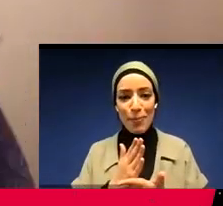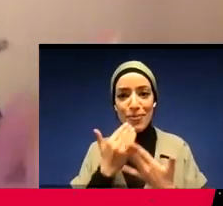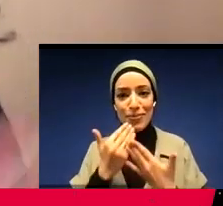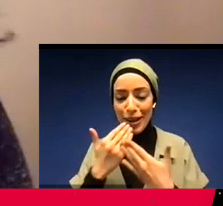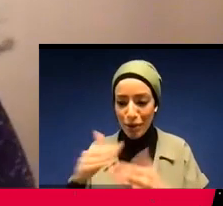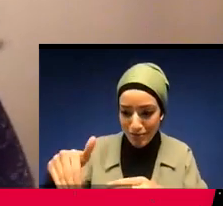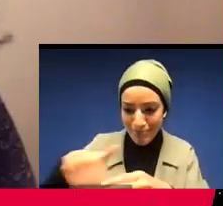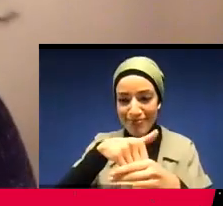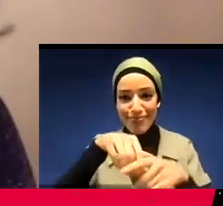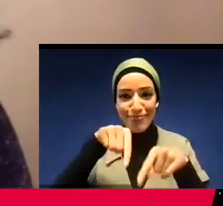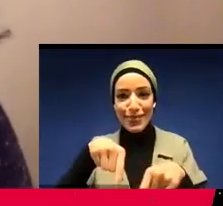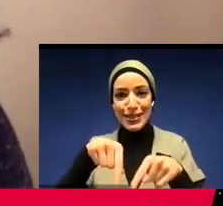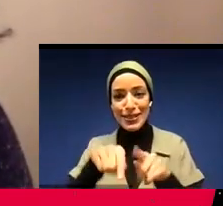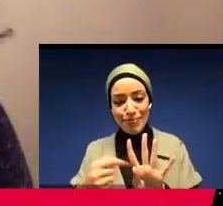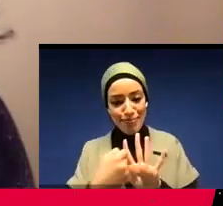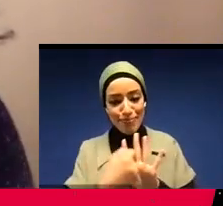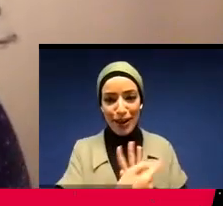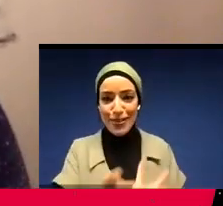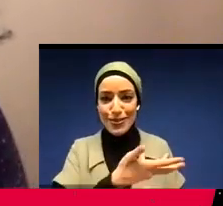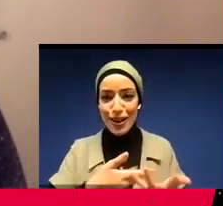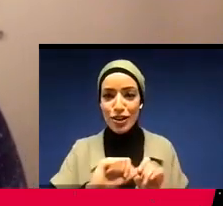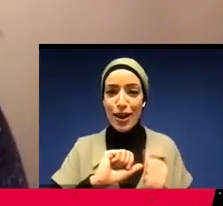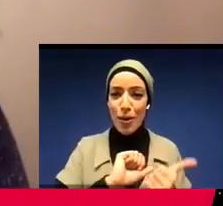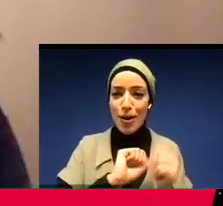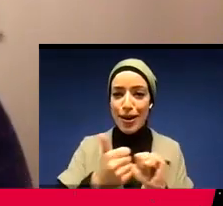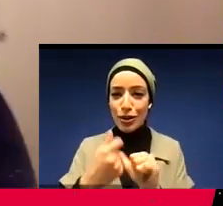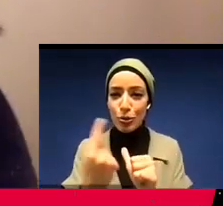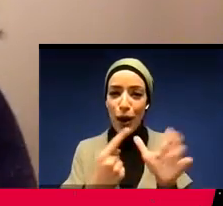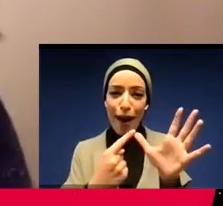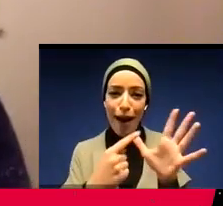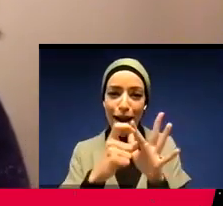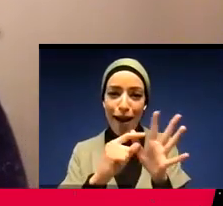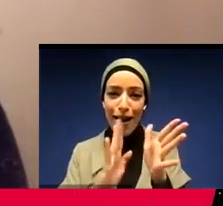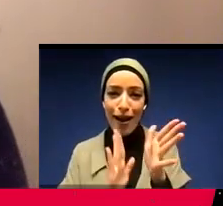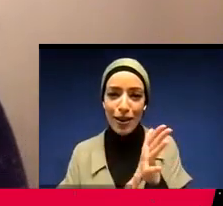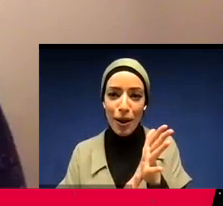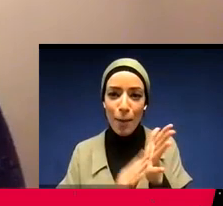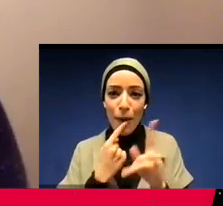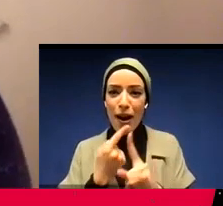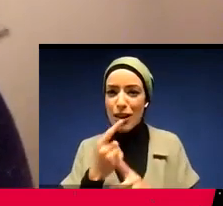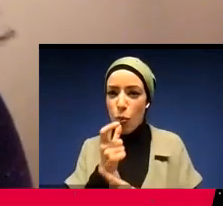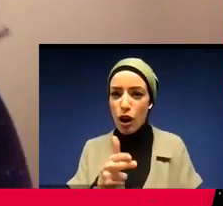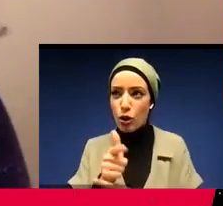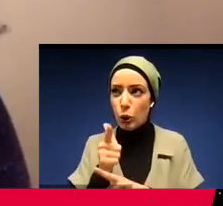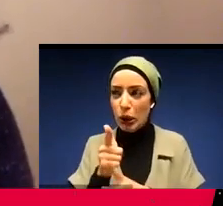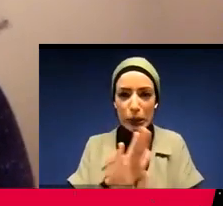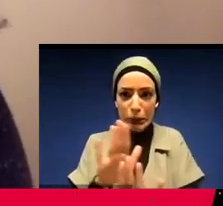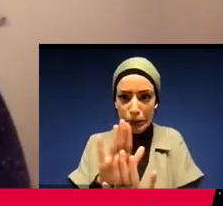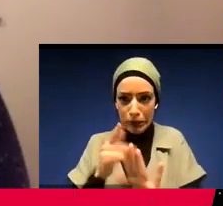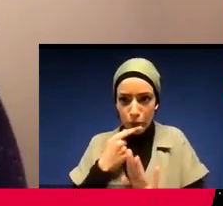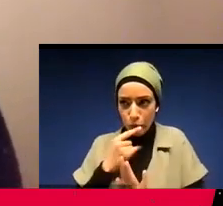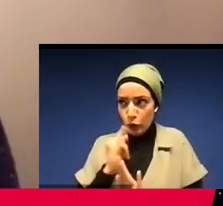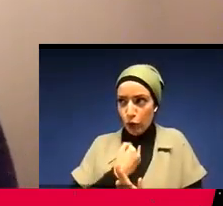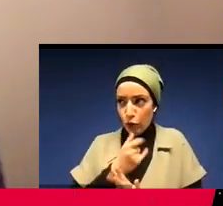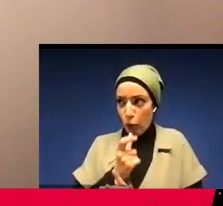just thank you for, being a part of this evening. Adam, I'm going to shoot the question to you now. Shoot, no pun intended, my